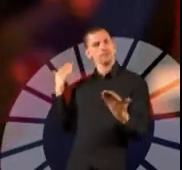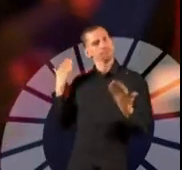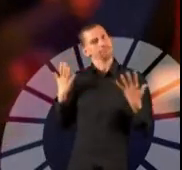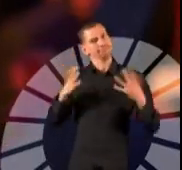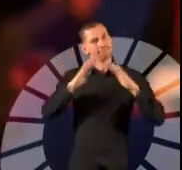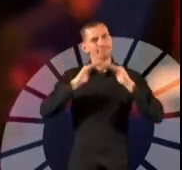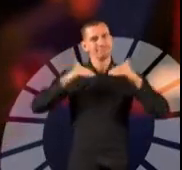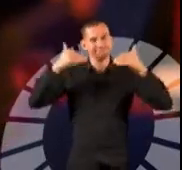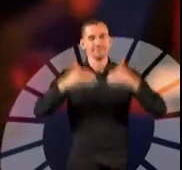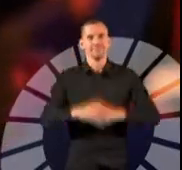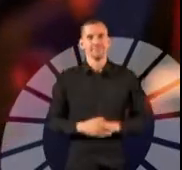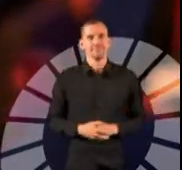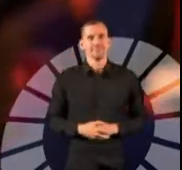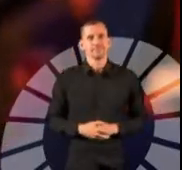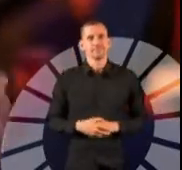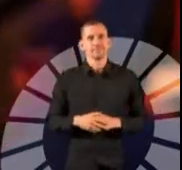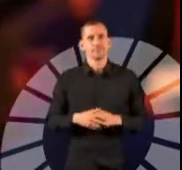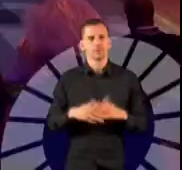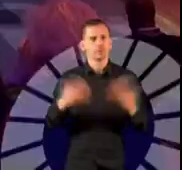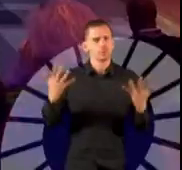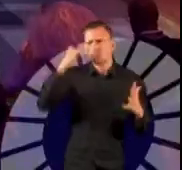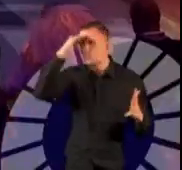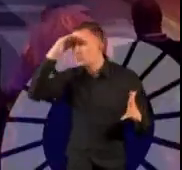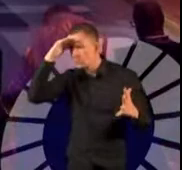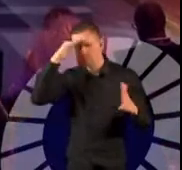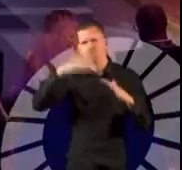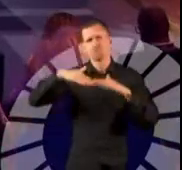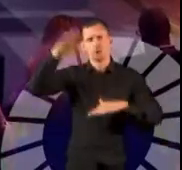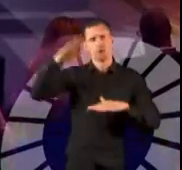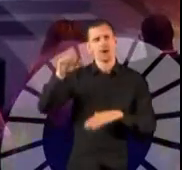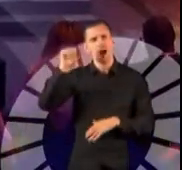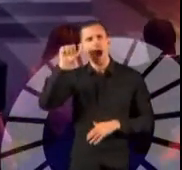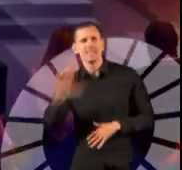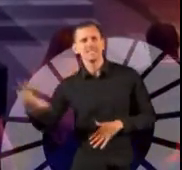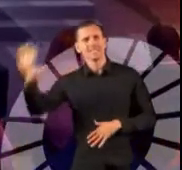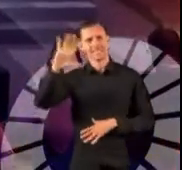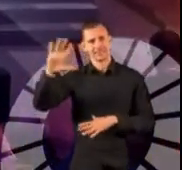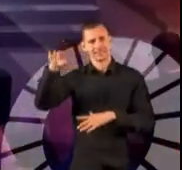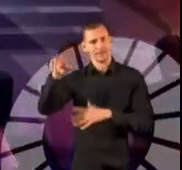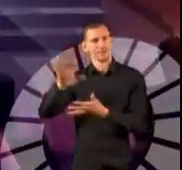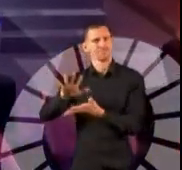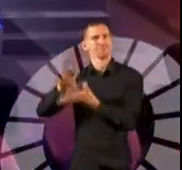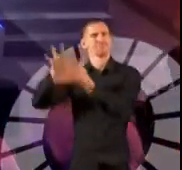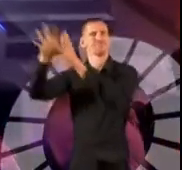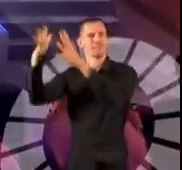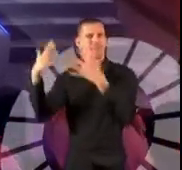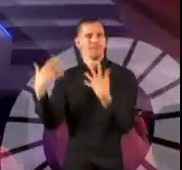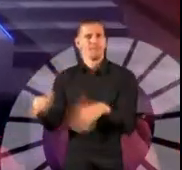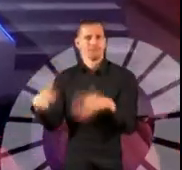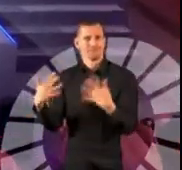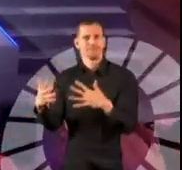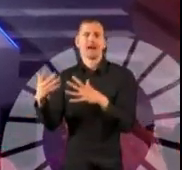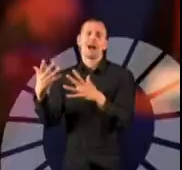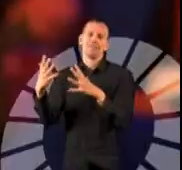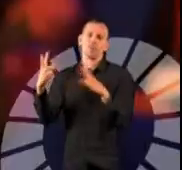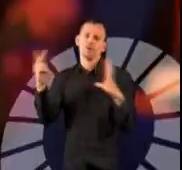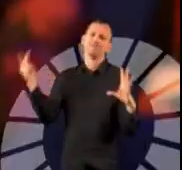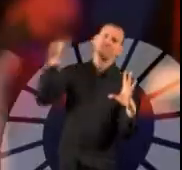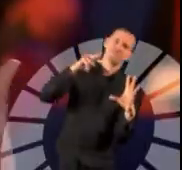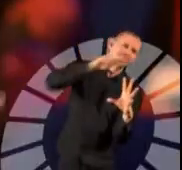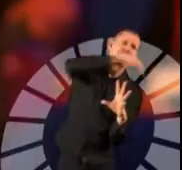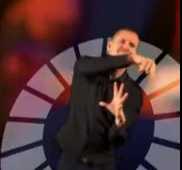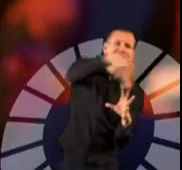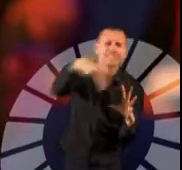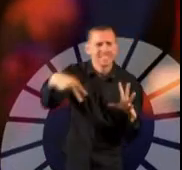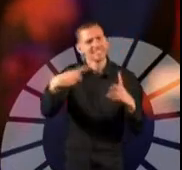much concentrated in Asia, so it is not equally spread across the world. So this means that we have to work harder